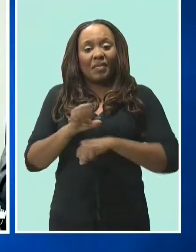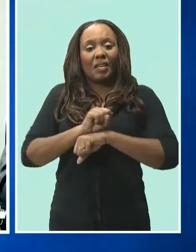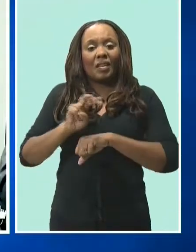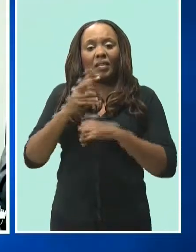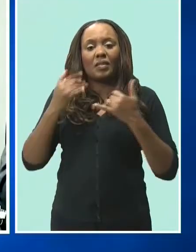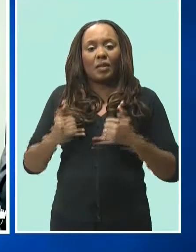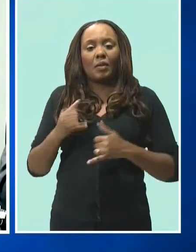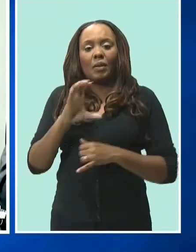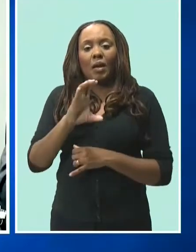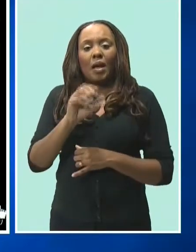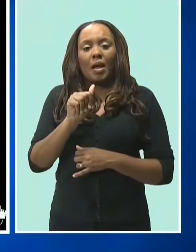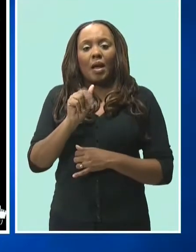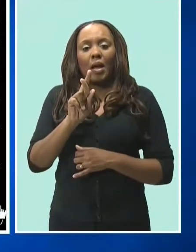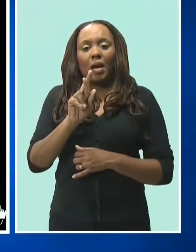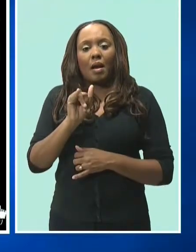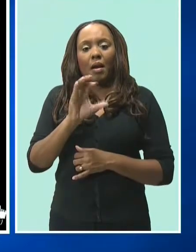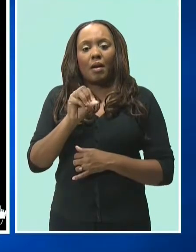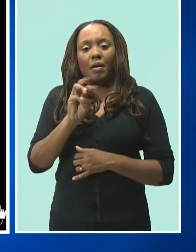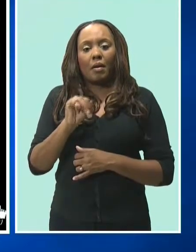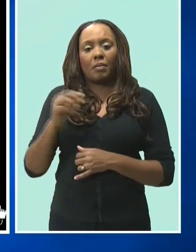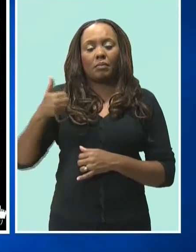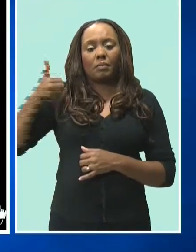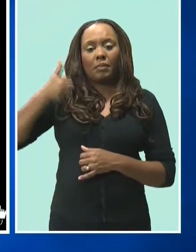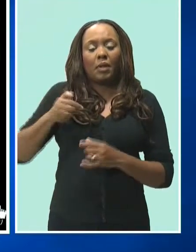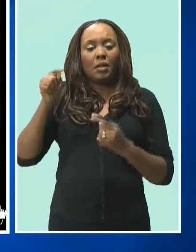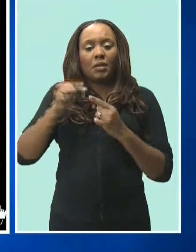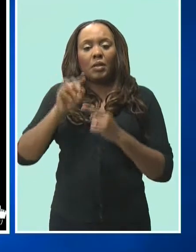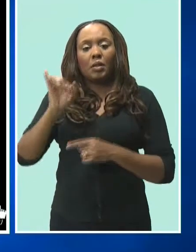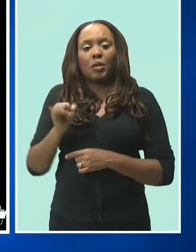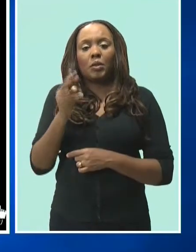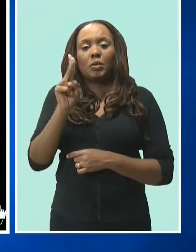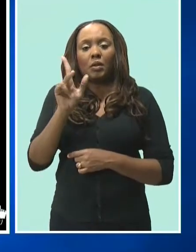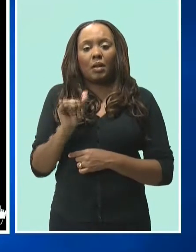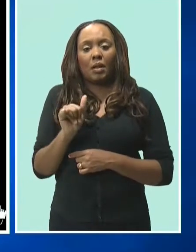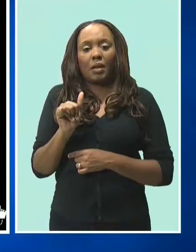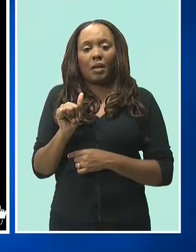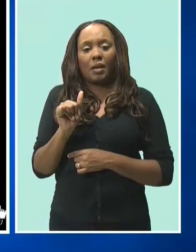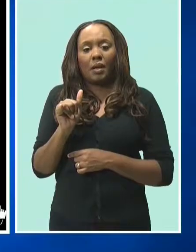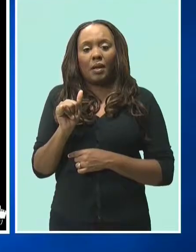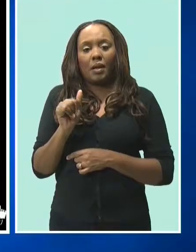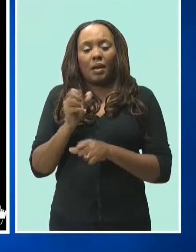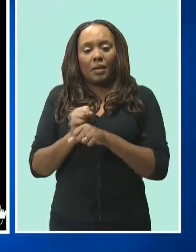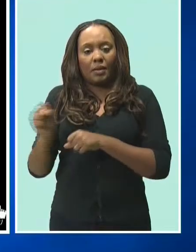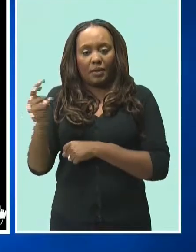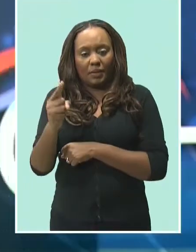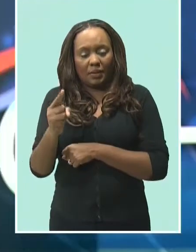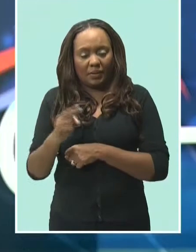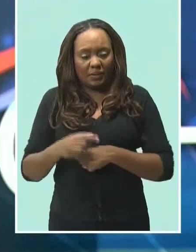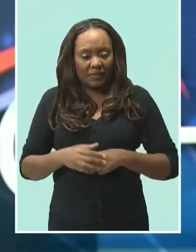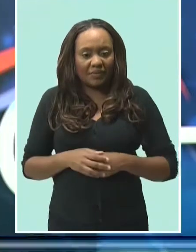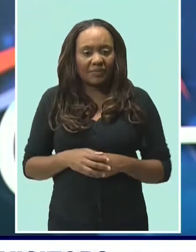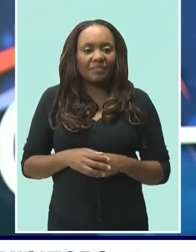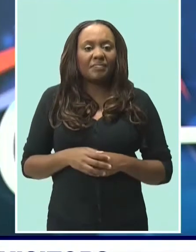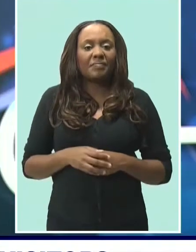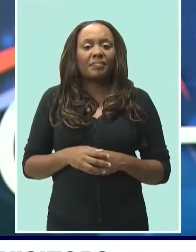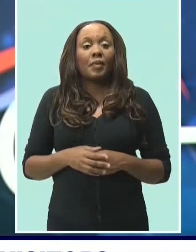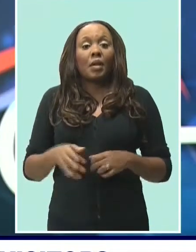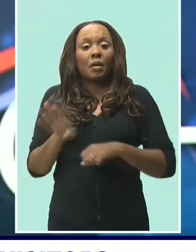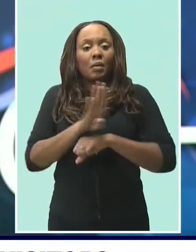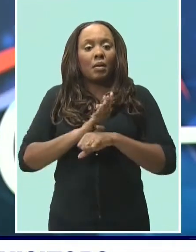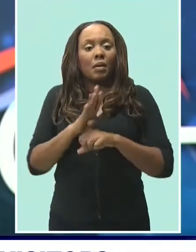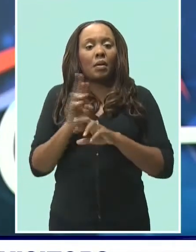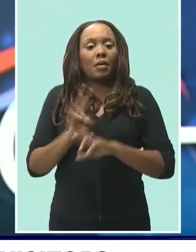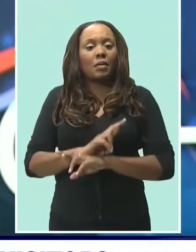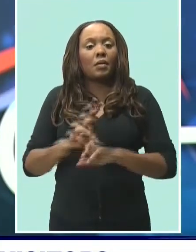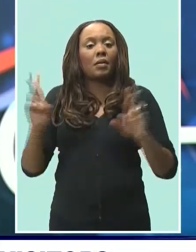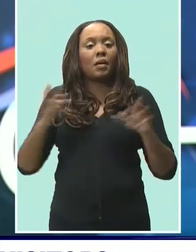position of CARICOM chair until July 2021. Lorna Jones, CBC News. Thanks, Lorna.